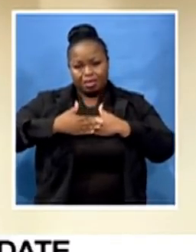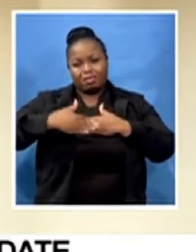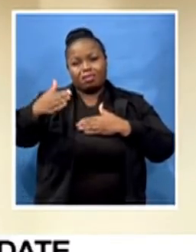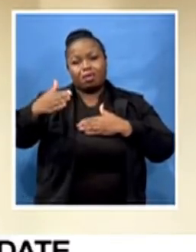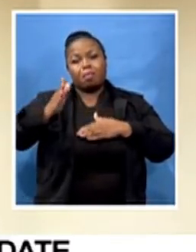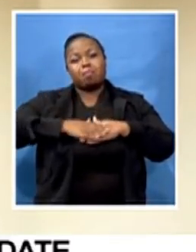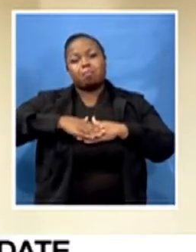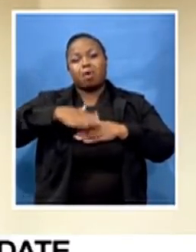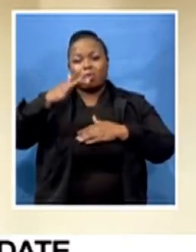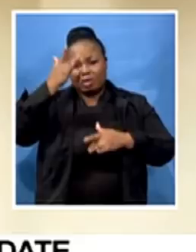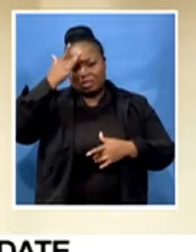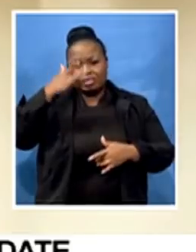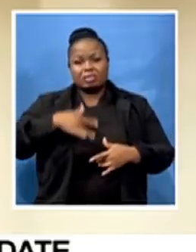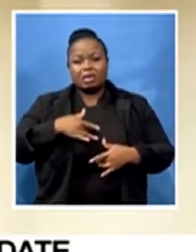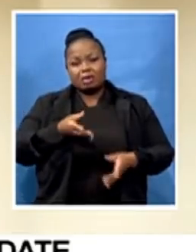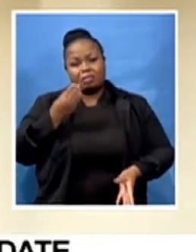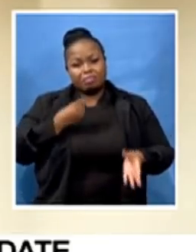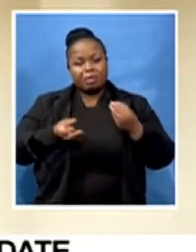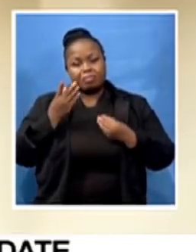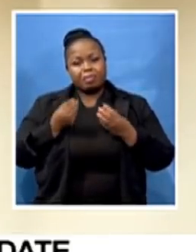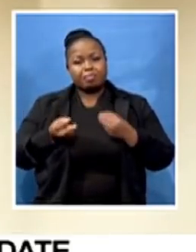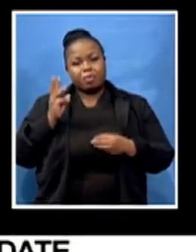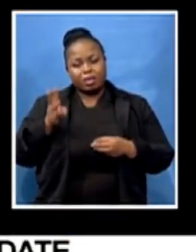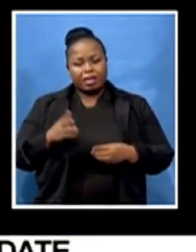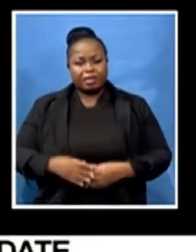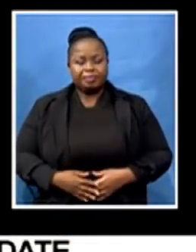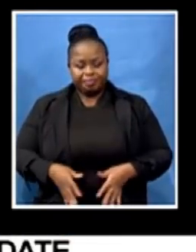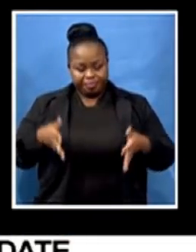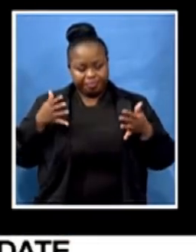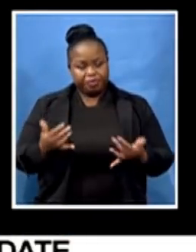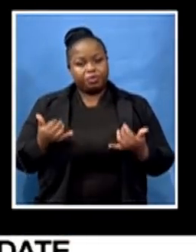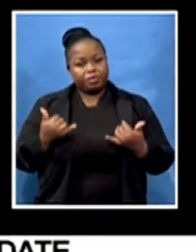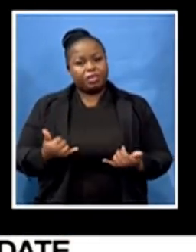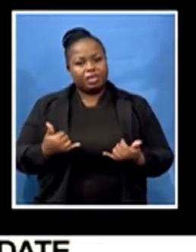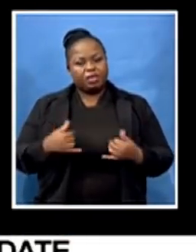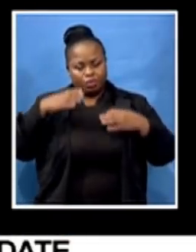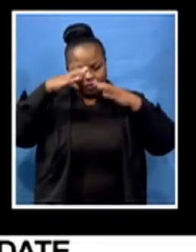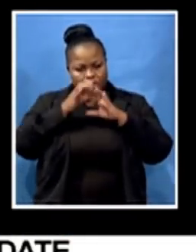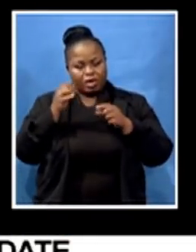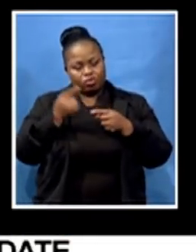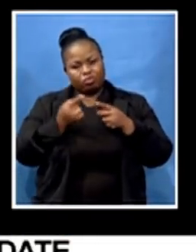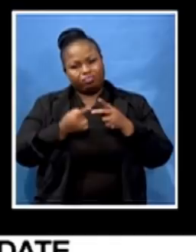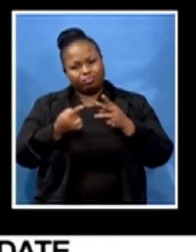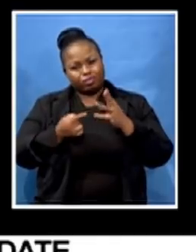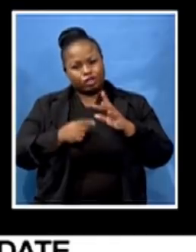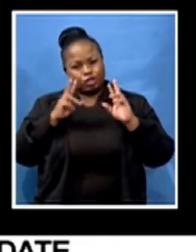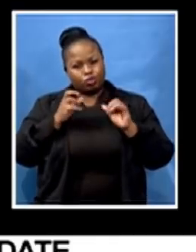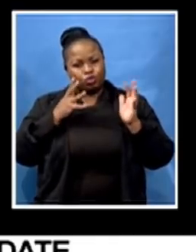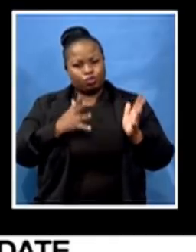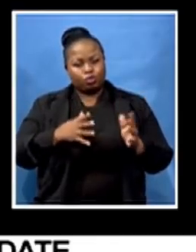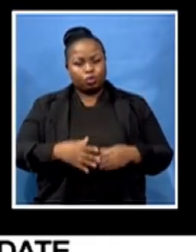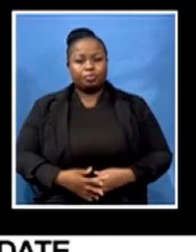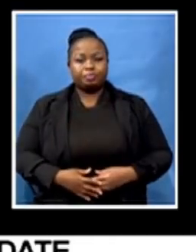country, Program Director, like many countries across the world, including India with a population of more